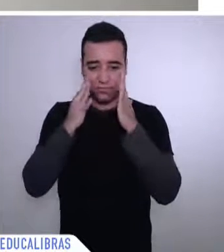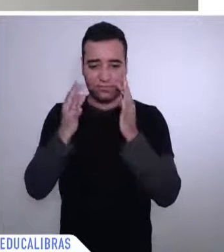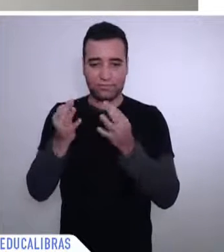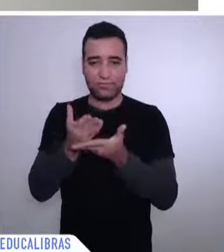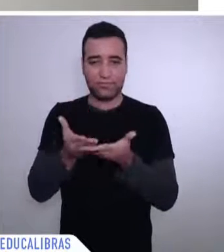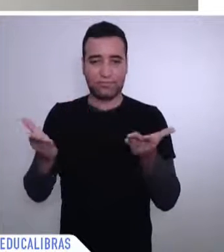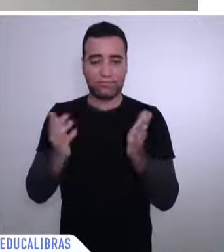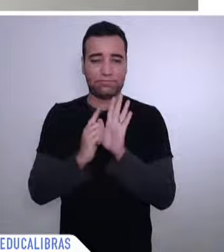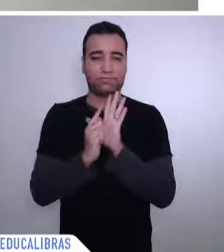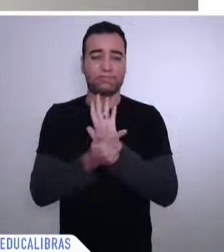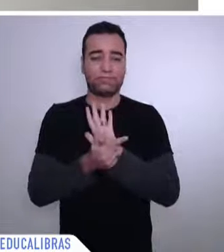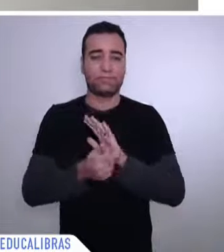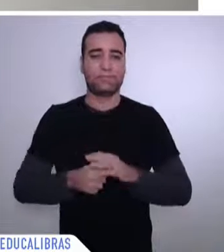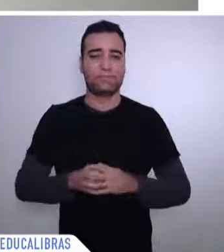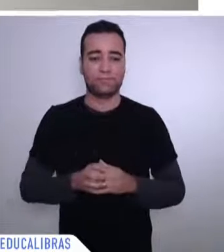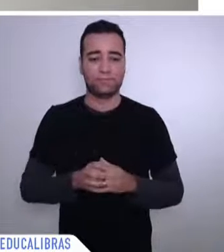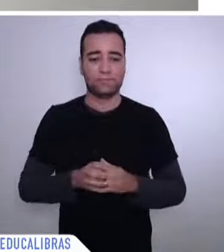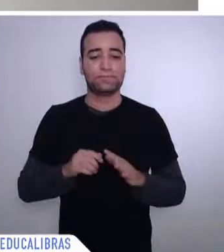in sociology